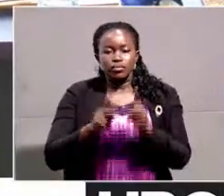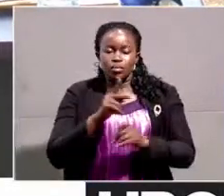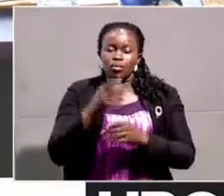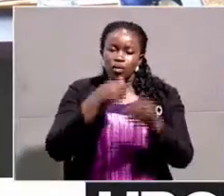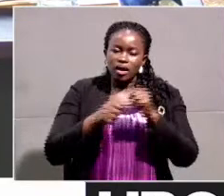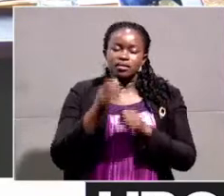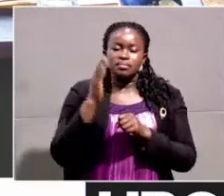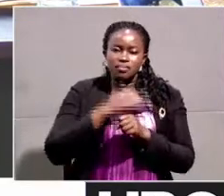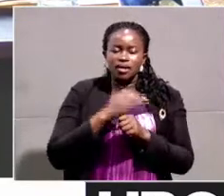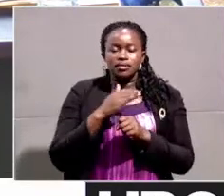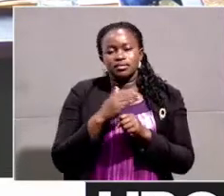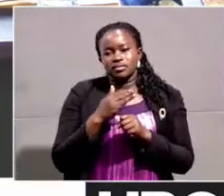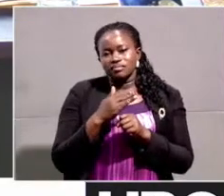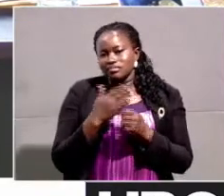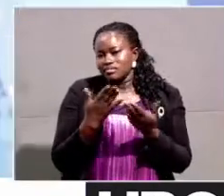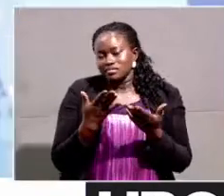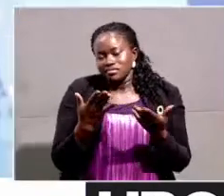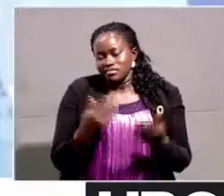News.